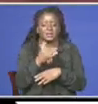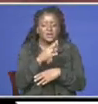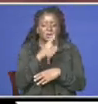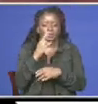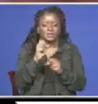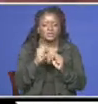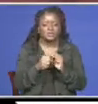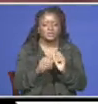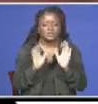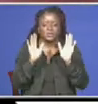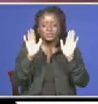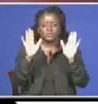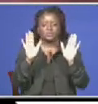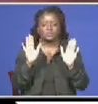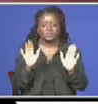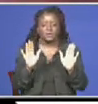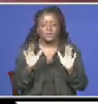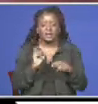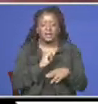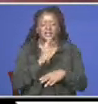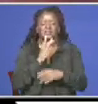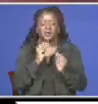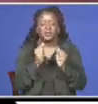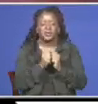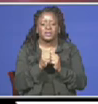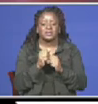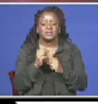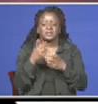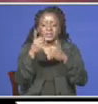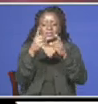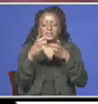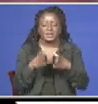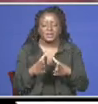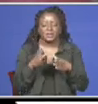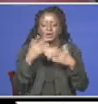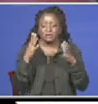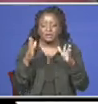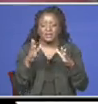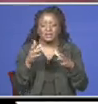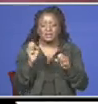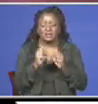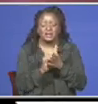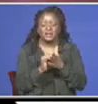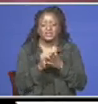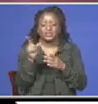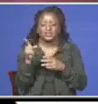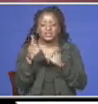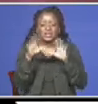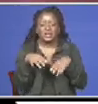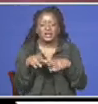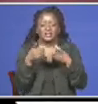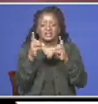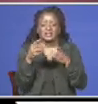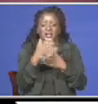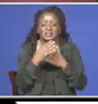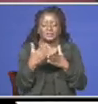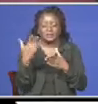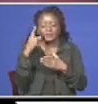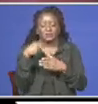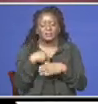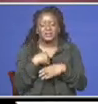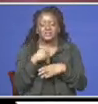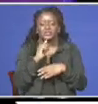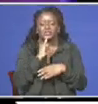great that I've spoken with the designer already that she can design something for me. She's